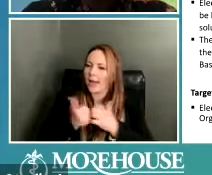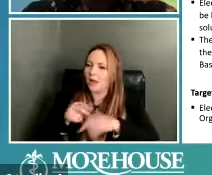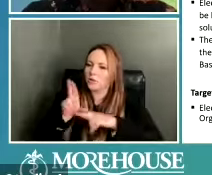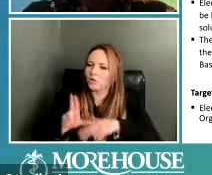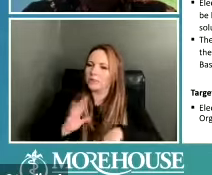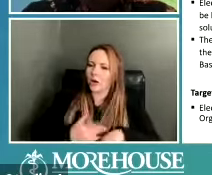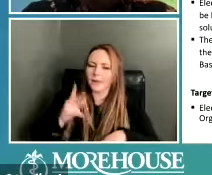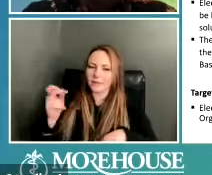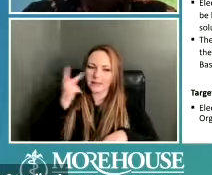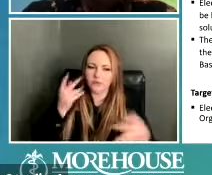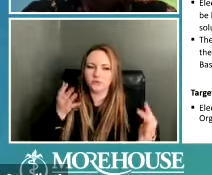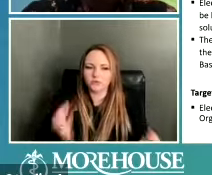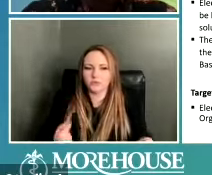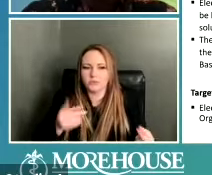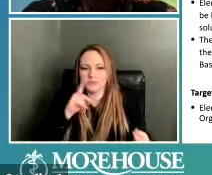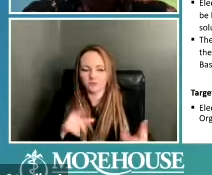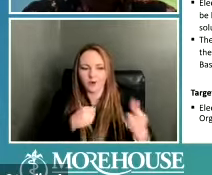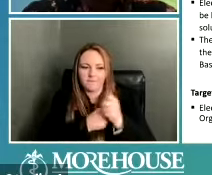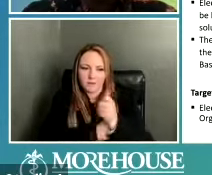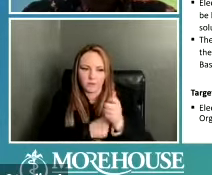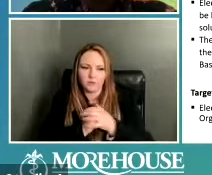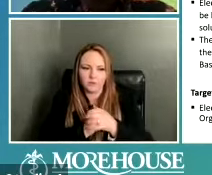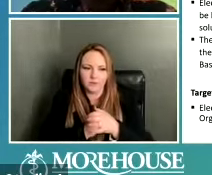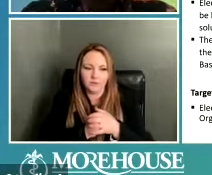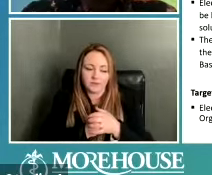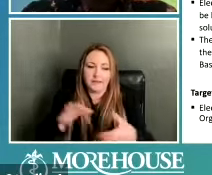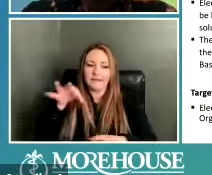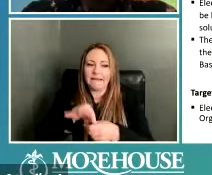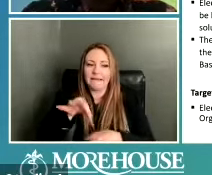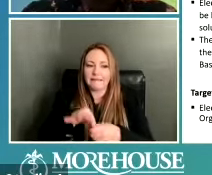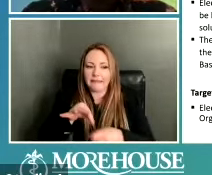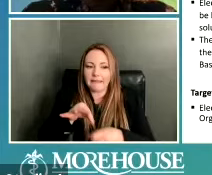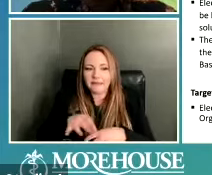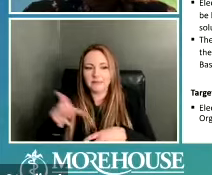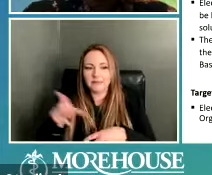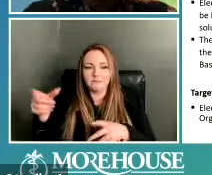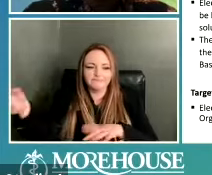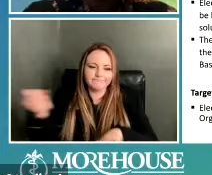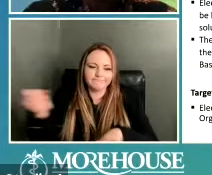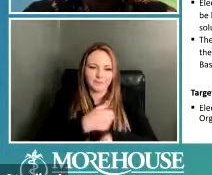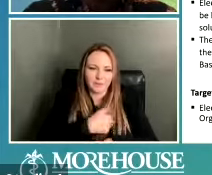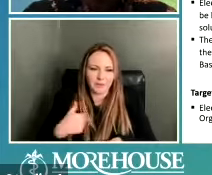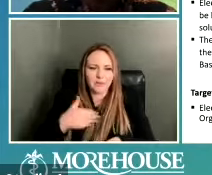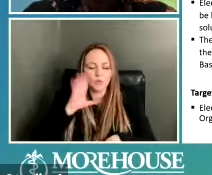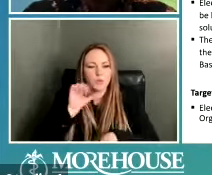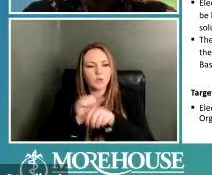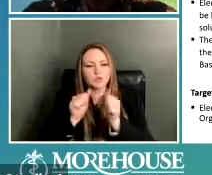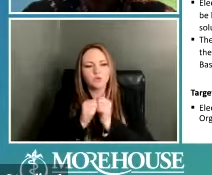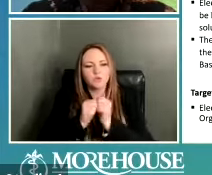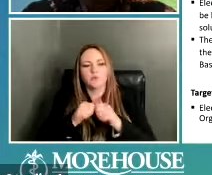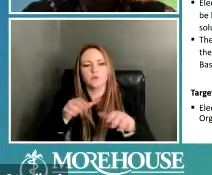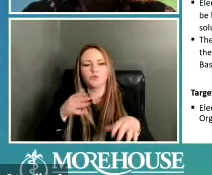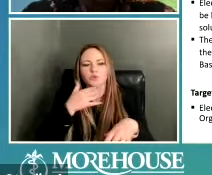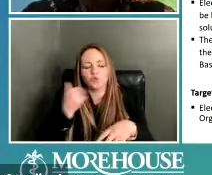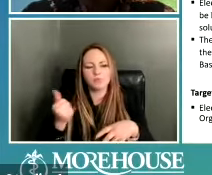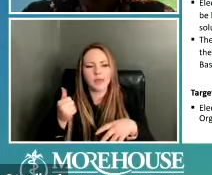political determinants of health framework. The elected and appointed officials and community members, they work together to better be equipped to develop